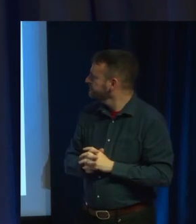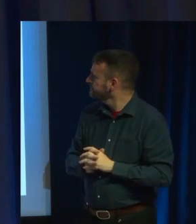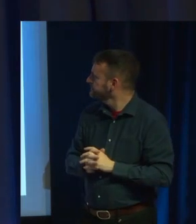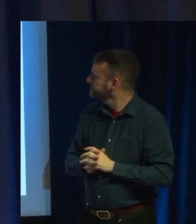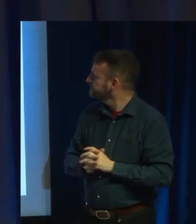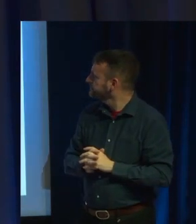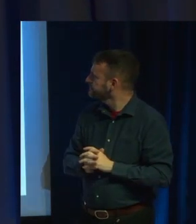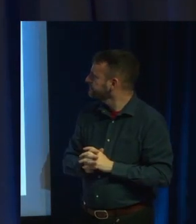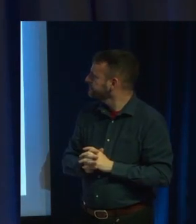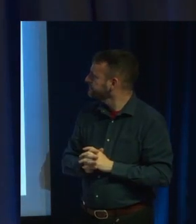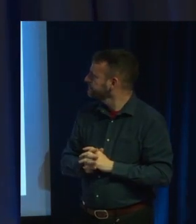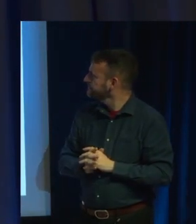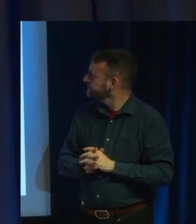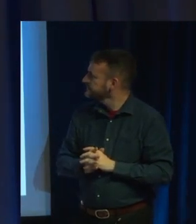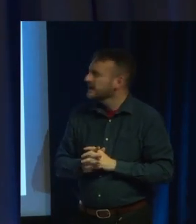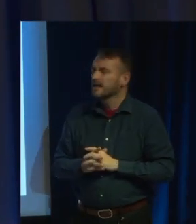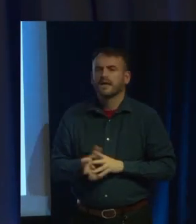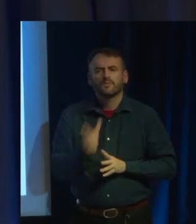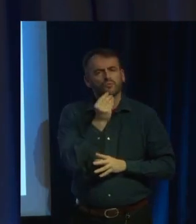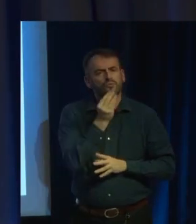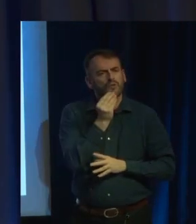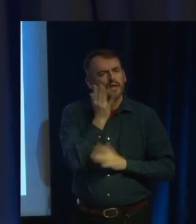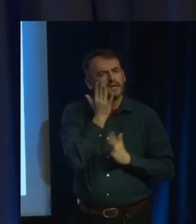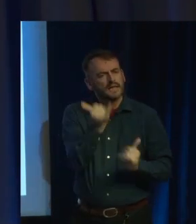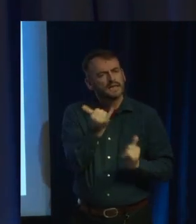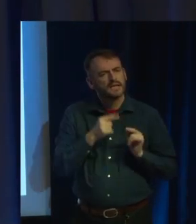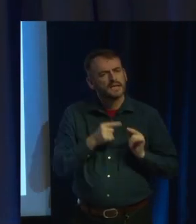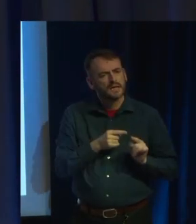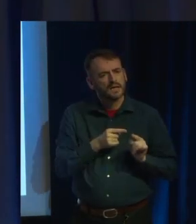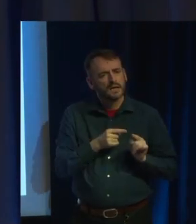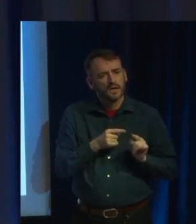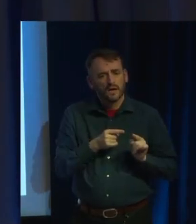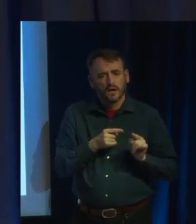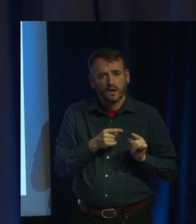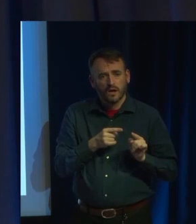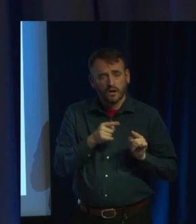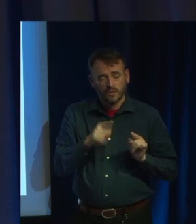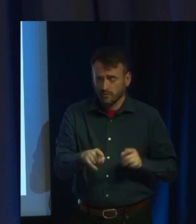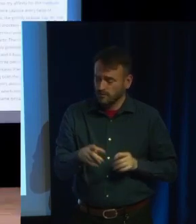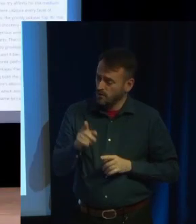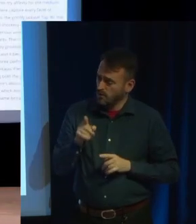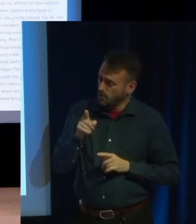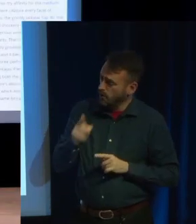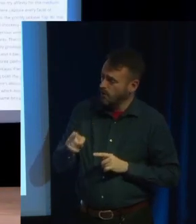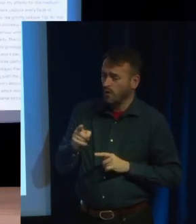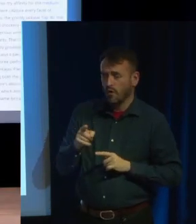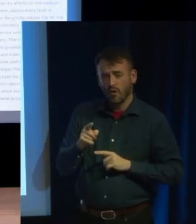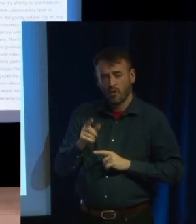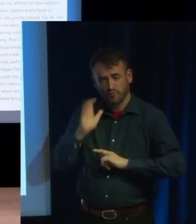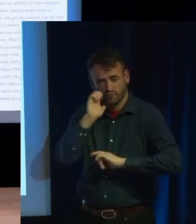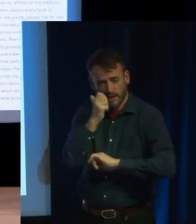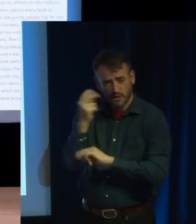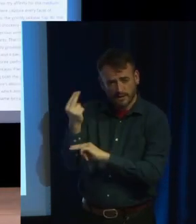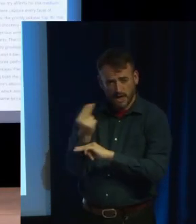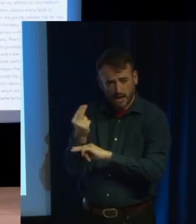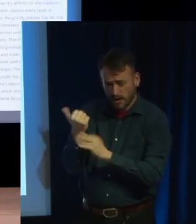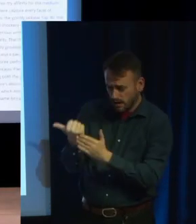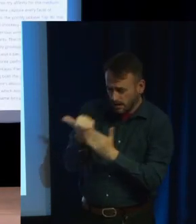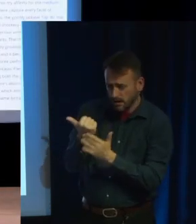Same goes for user testing. We had a great UX designer who did a lot of work on this, and that was